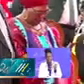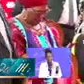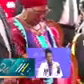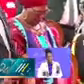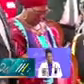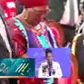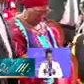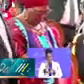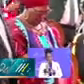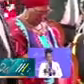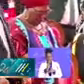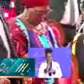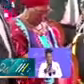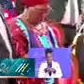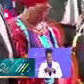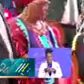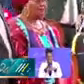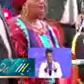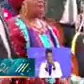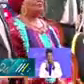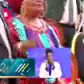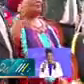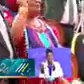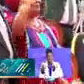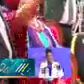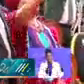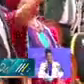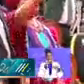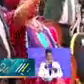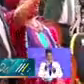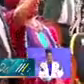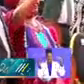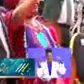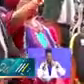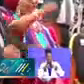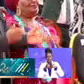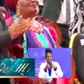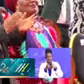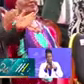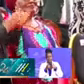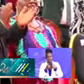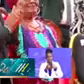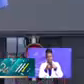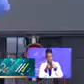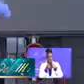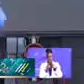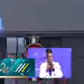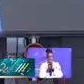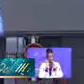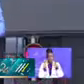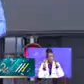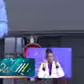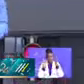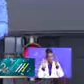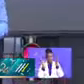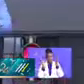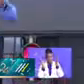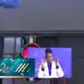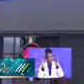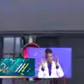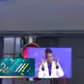of Lord come on REM first 2024 can we give it up for our